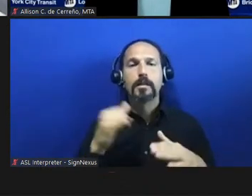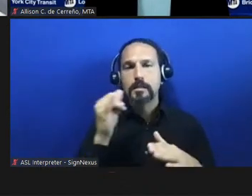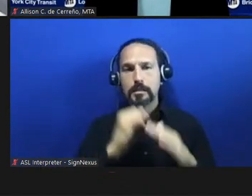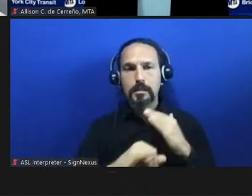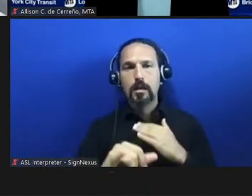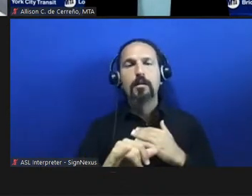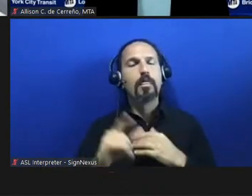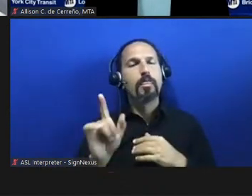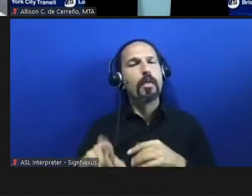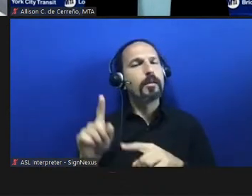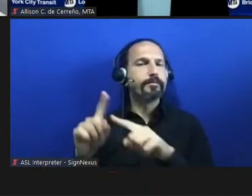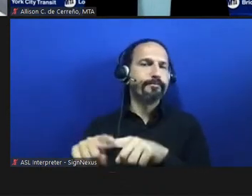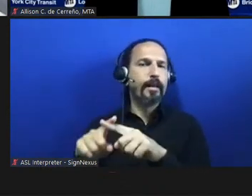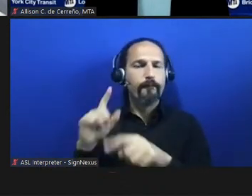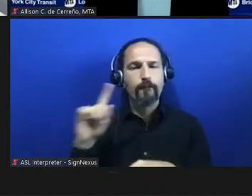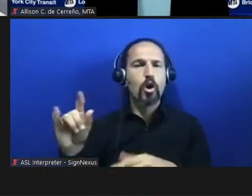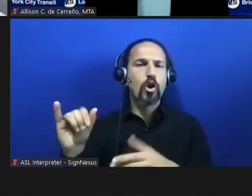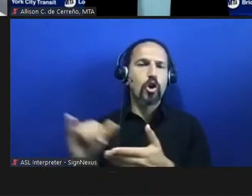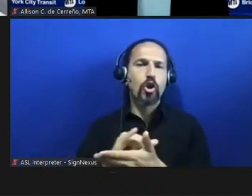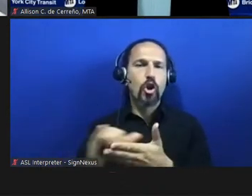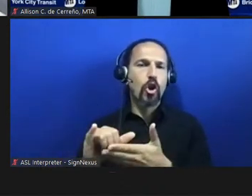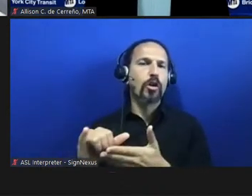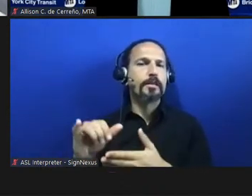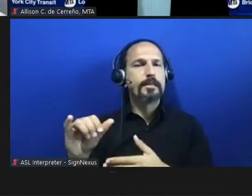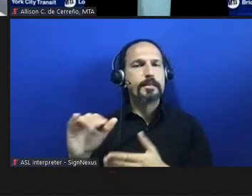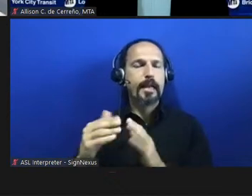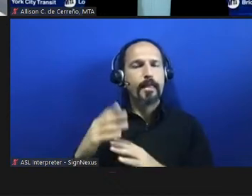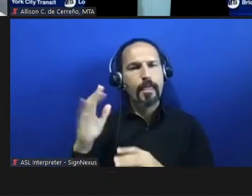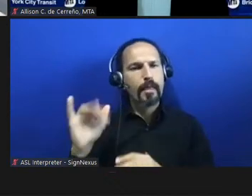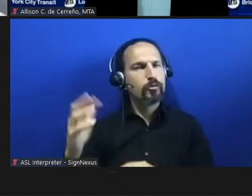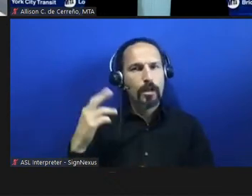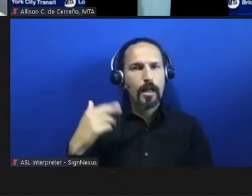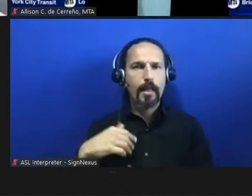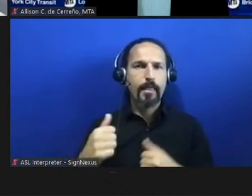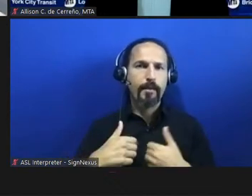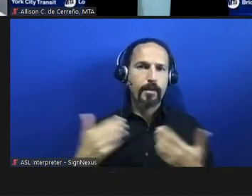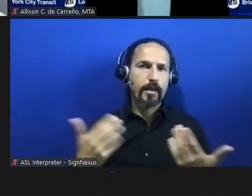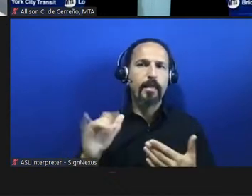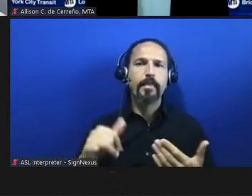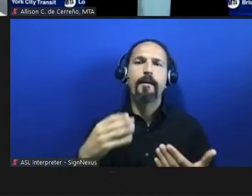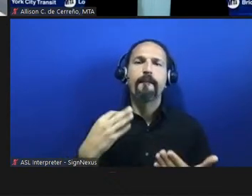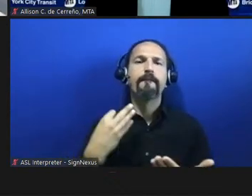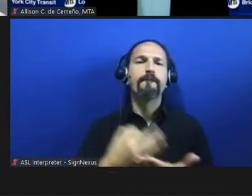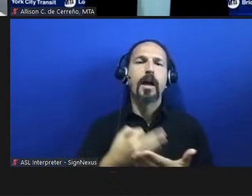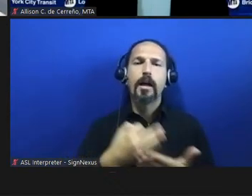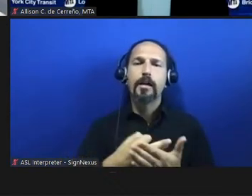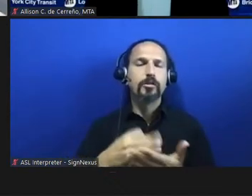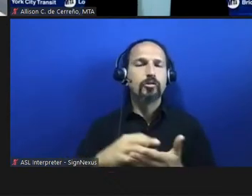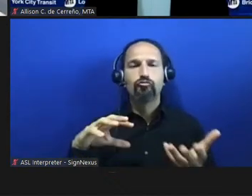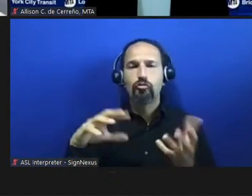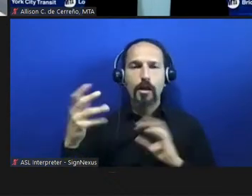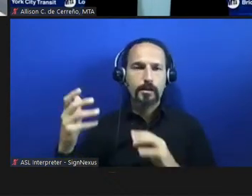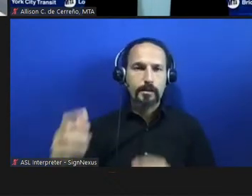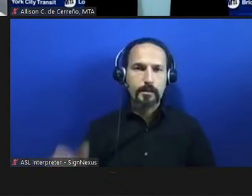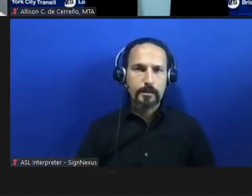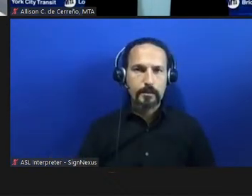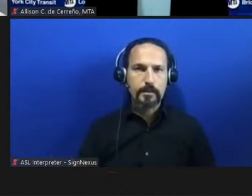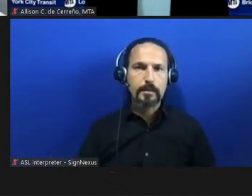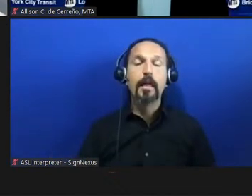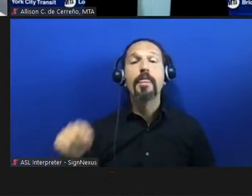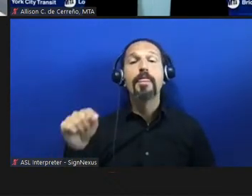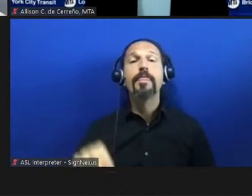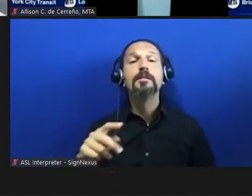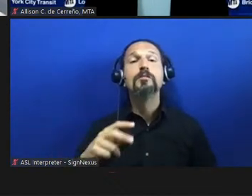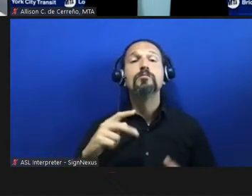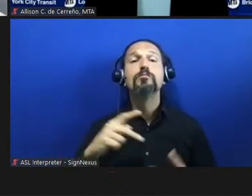the lifeblood of New York City it's one of the top reasons I live here and it's in a financial crisis um this